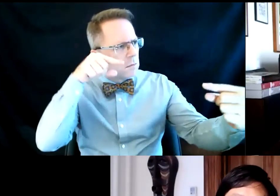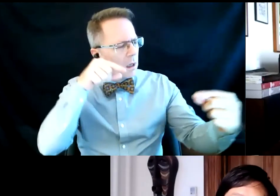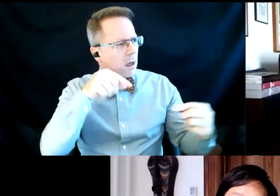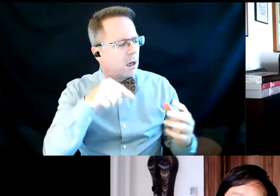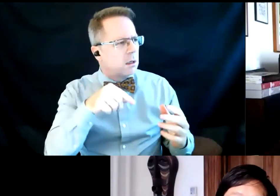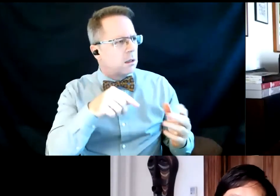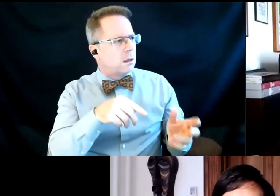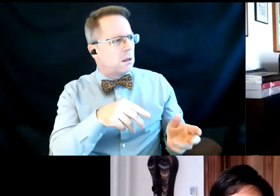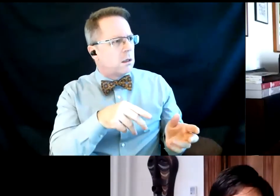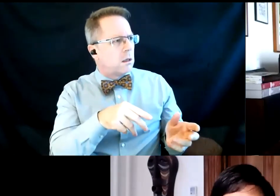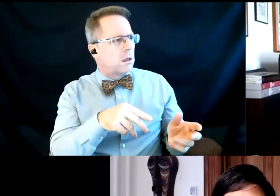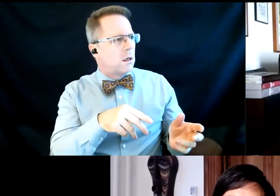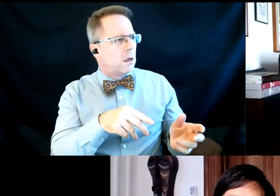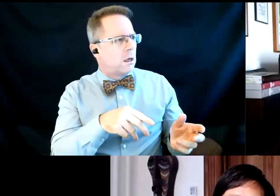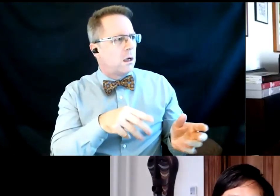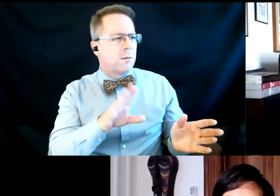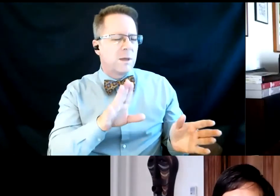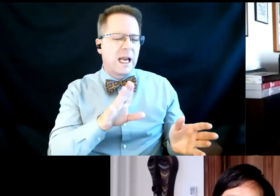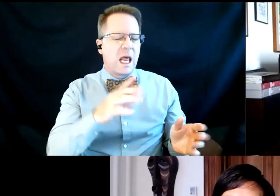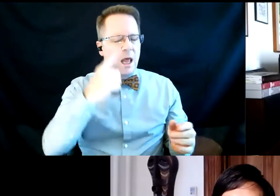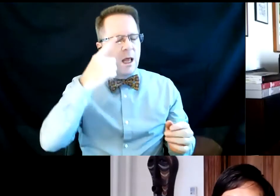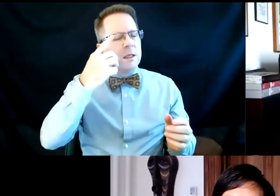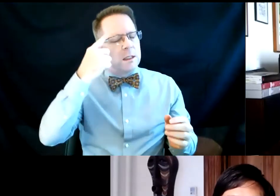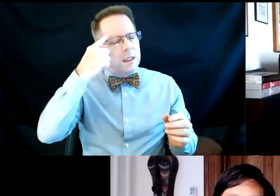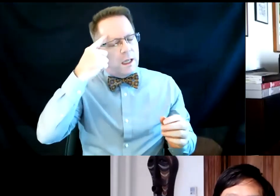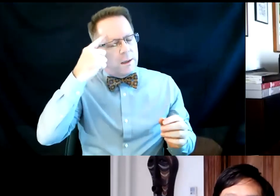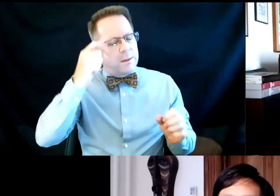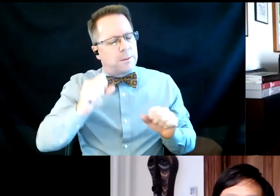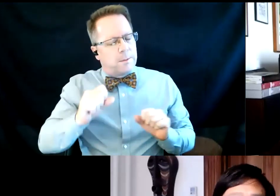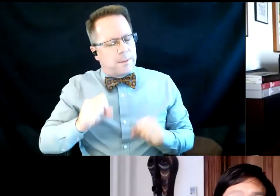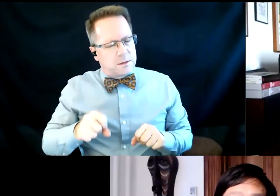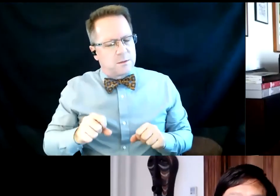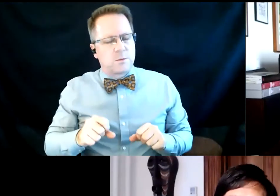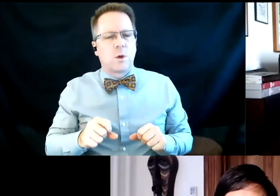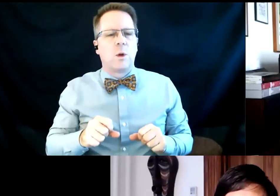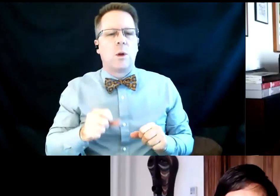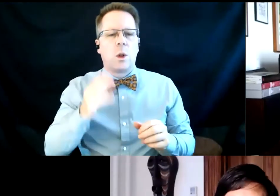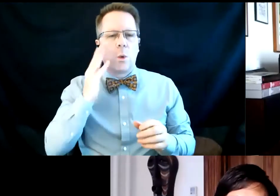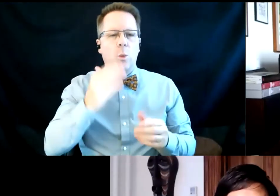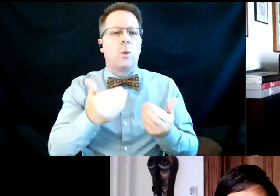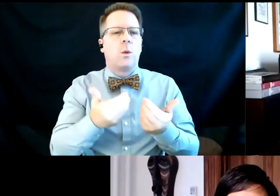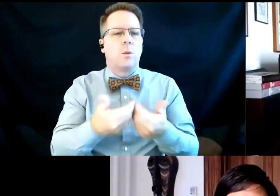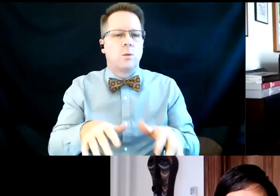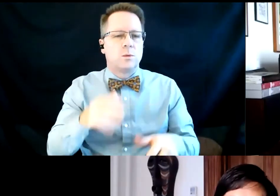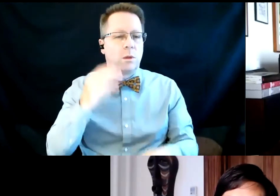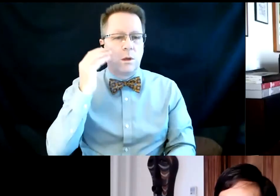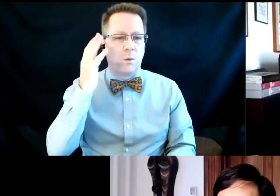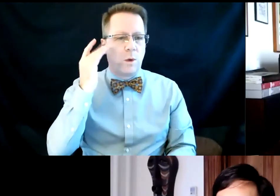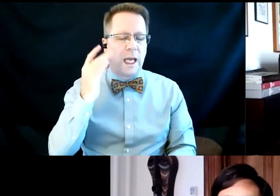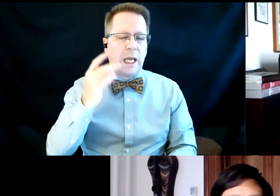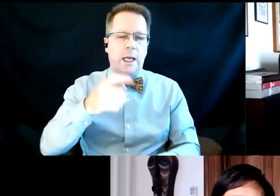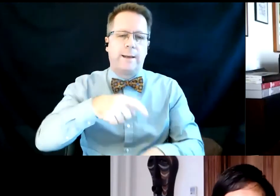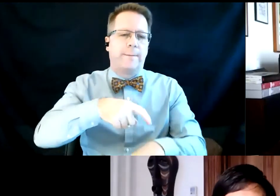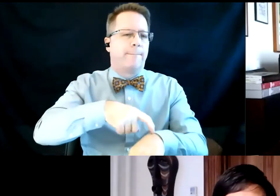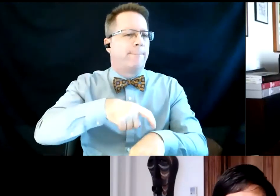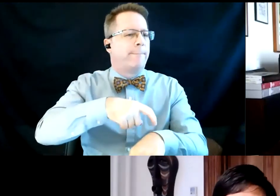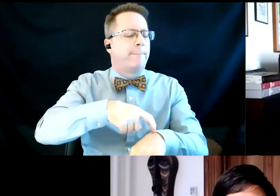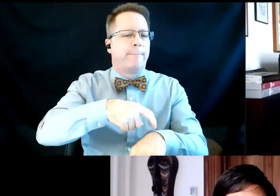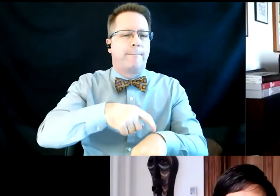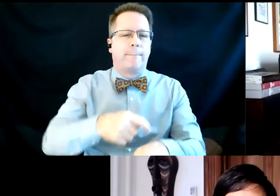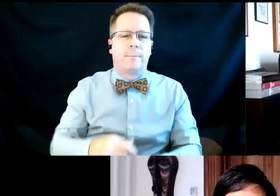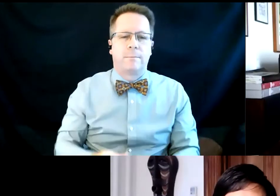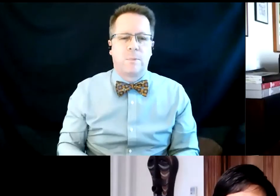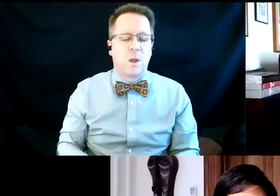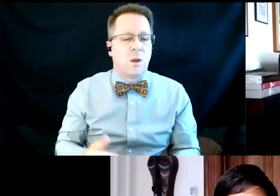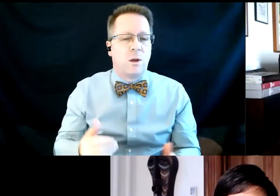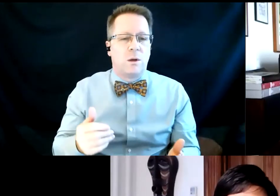the case based on timing issues, that the justices could say, we just don't know what's going to happen here. We don't know how many undocumented